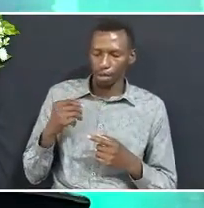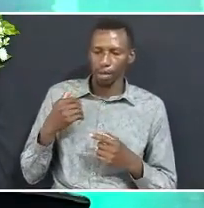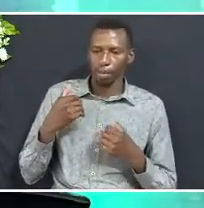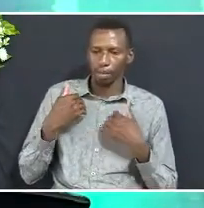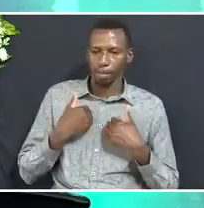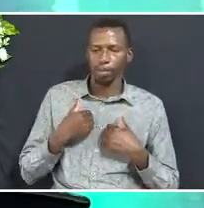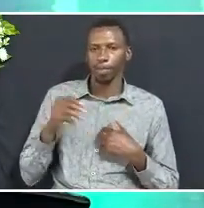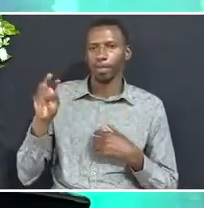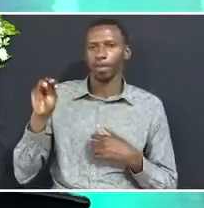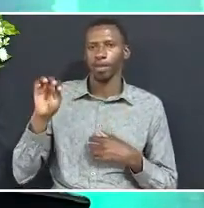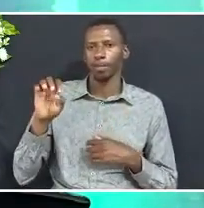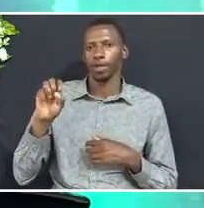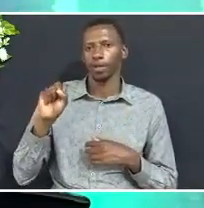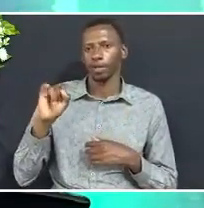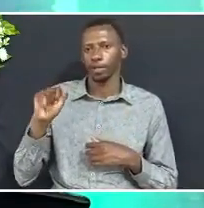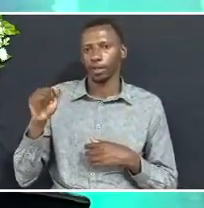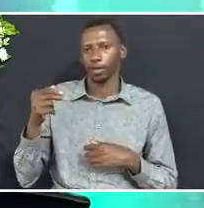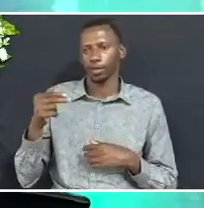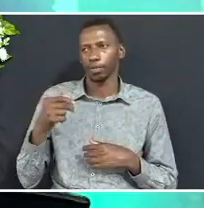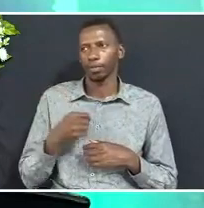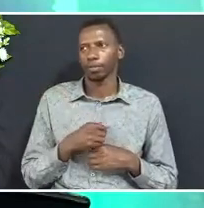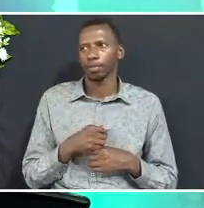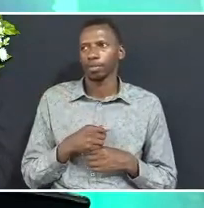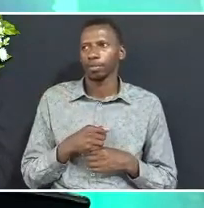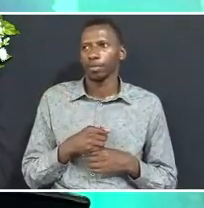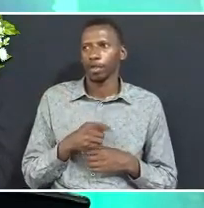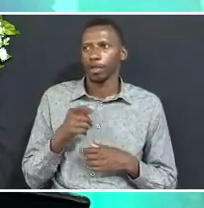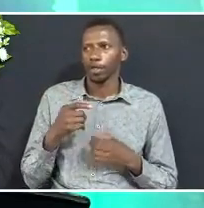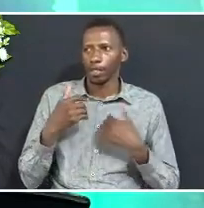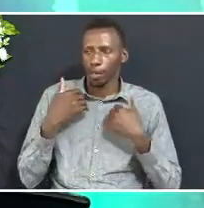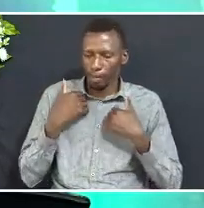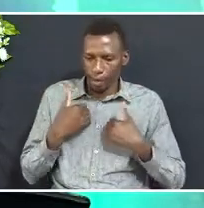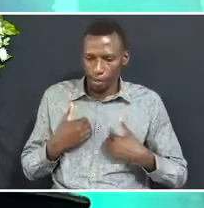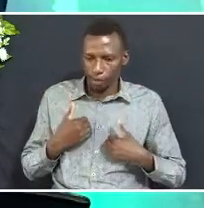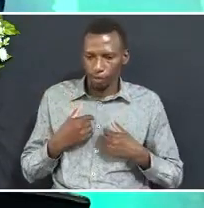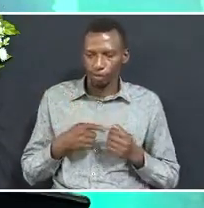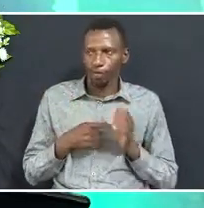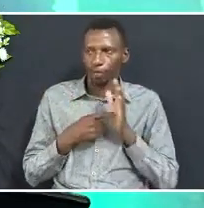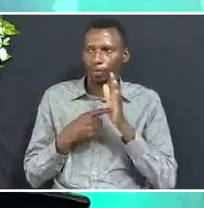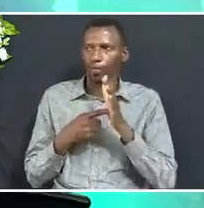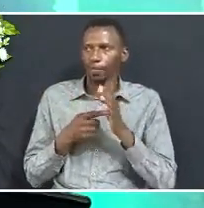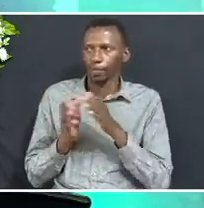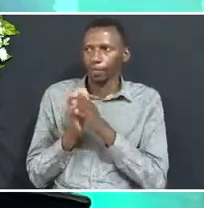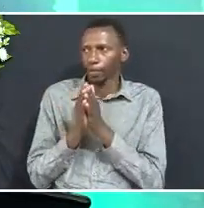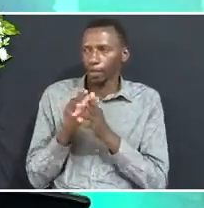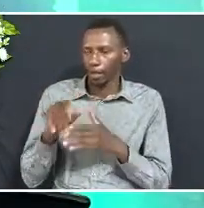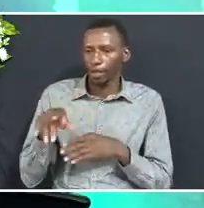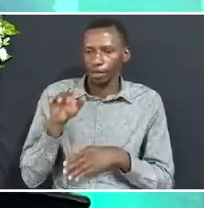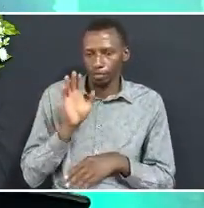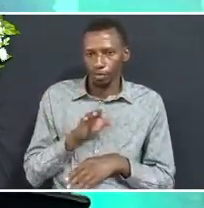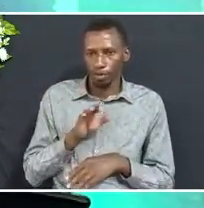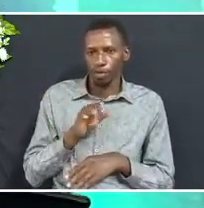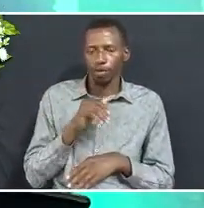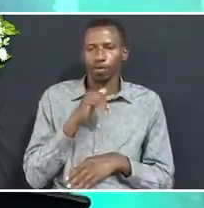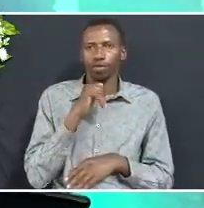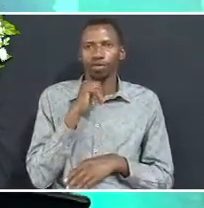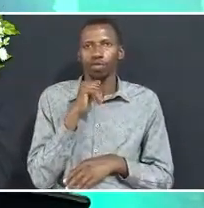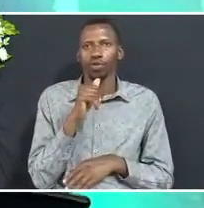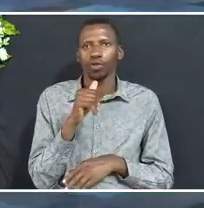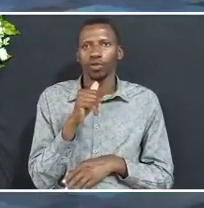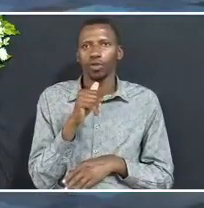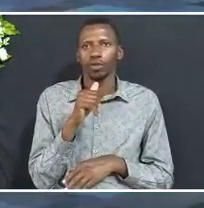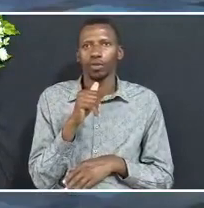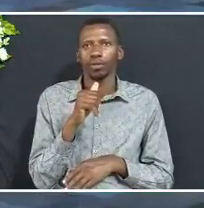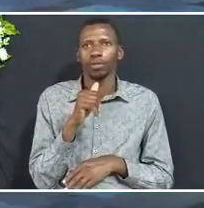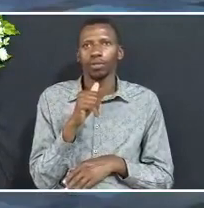revelation, that the story of this woman was known by this